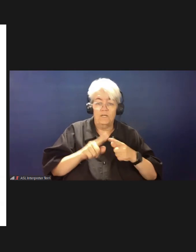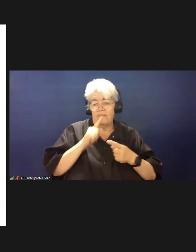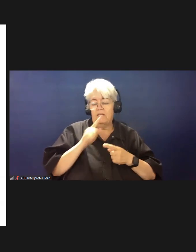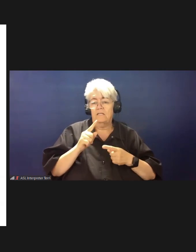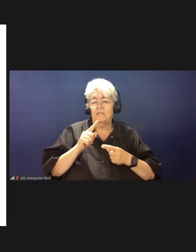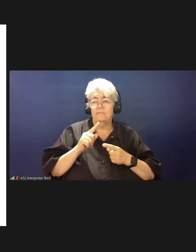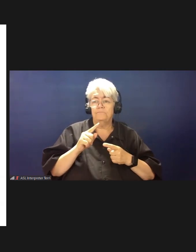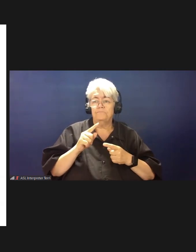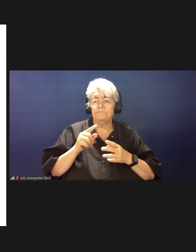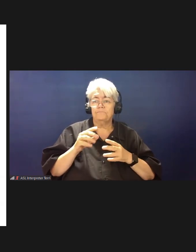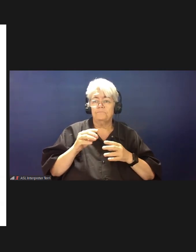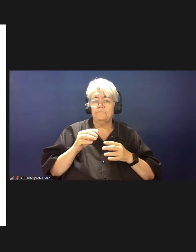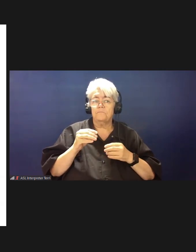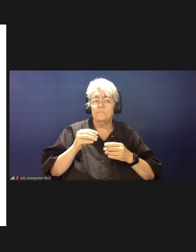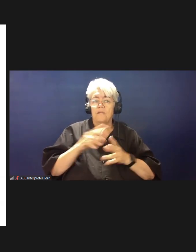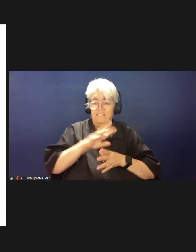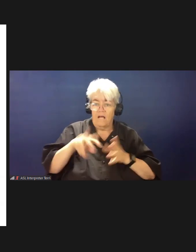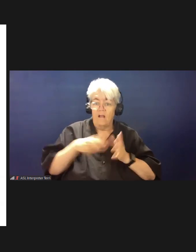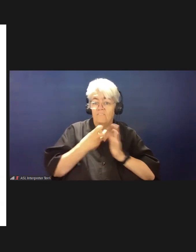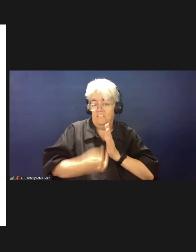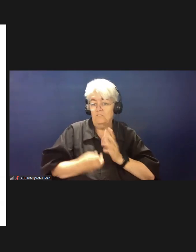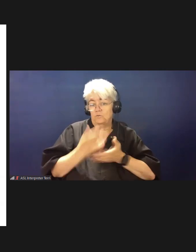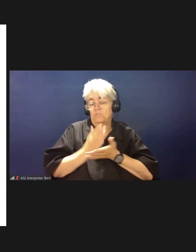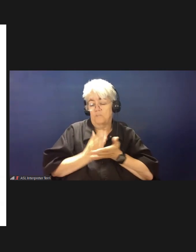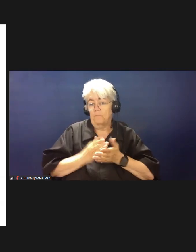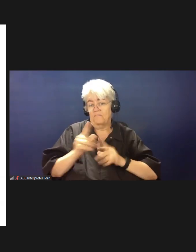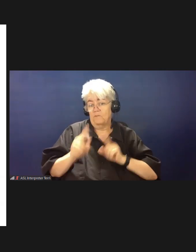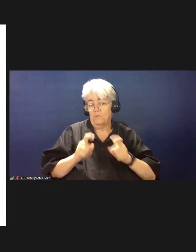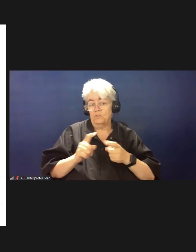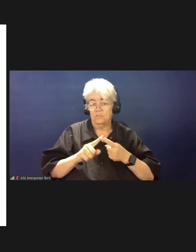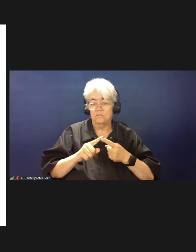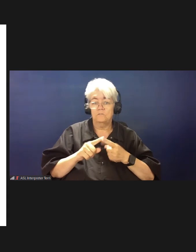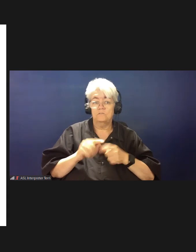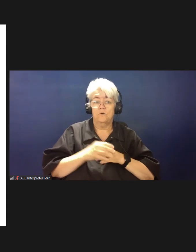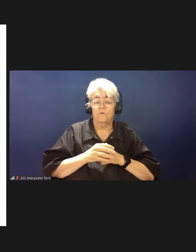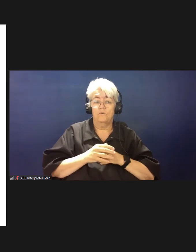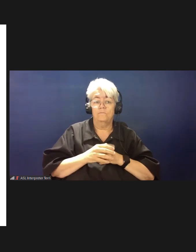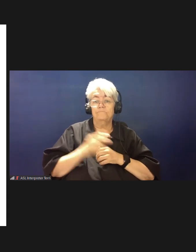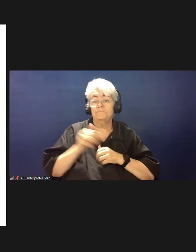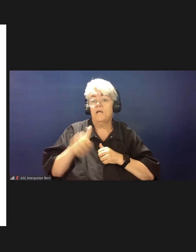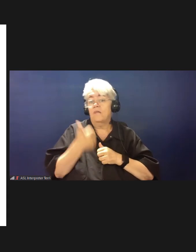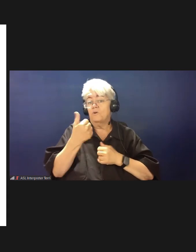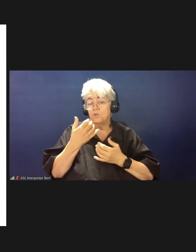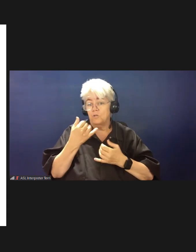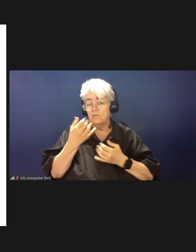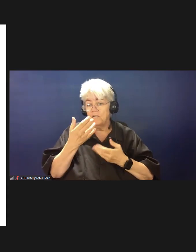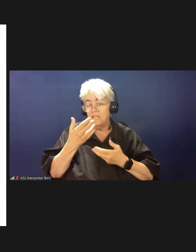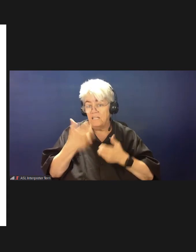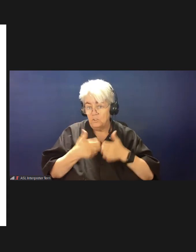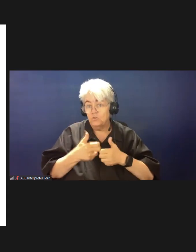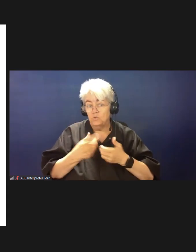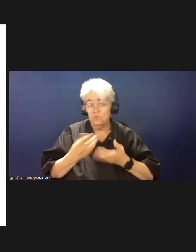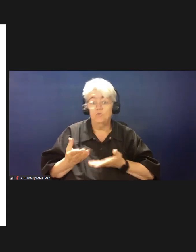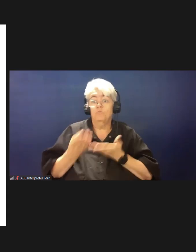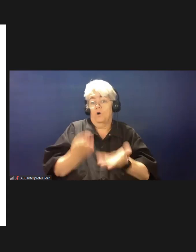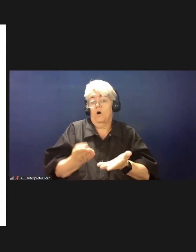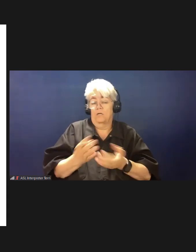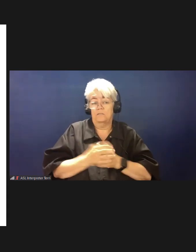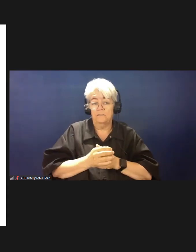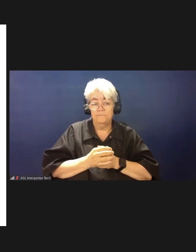questions about children who may be challenging to screen or other issues you brought to our attention. We'll